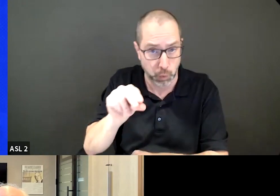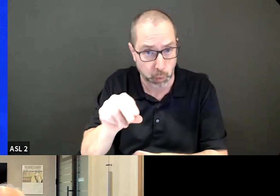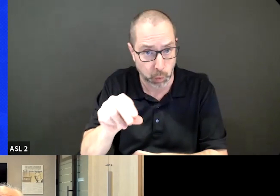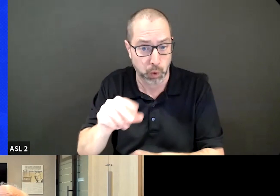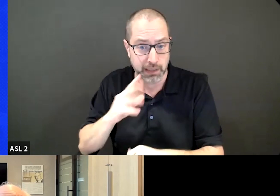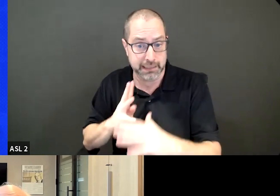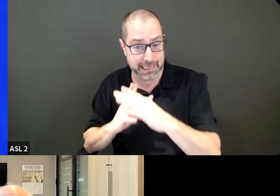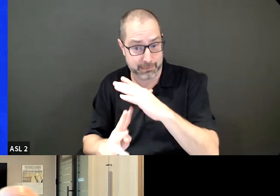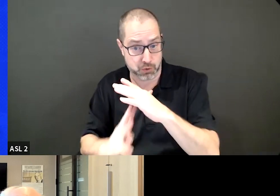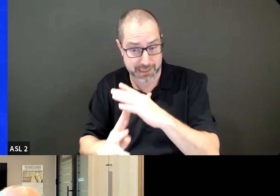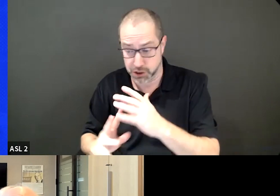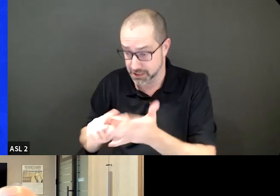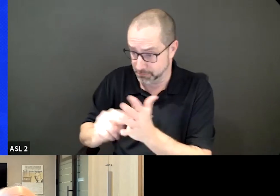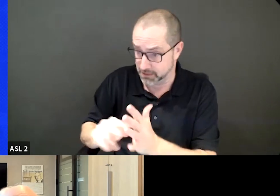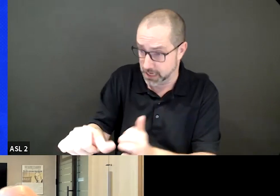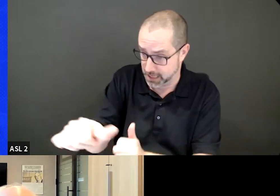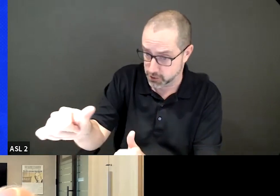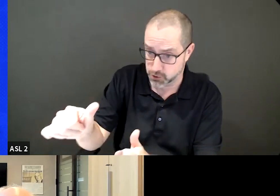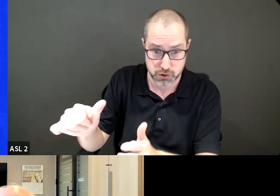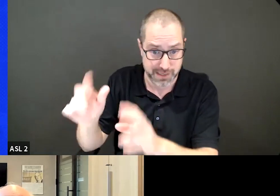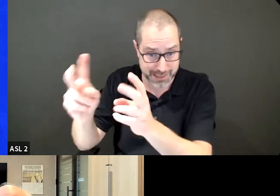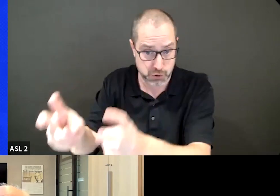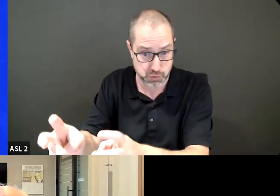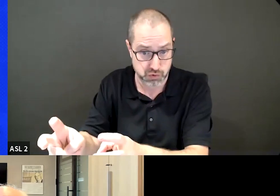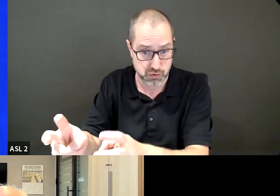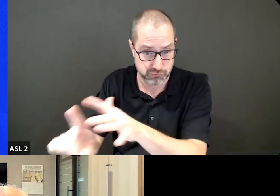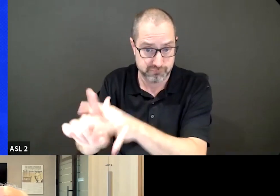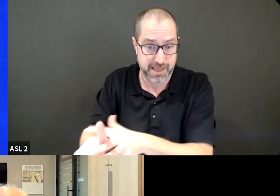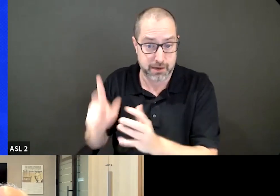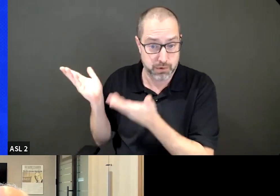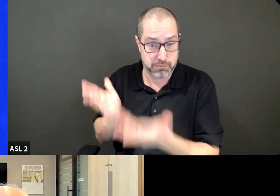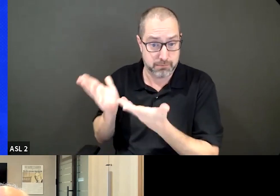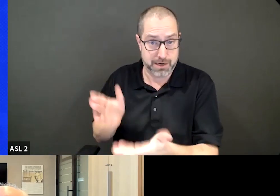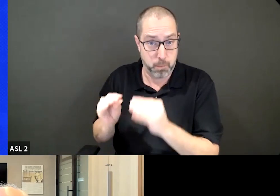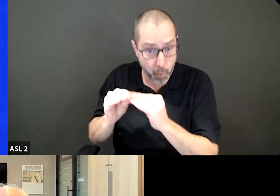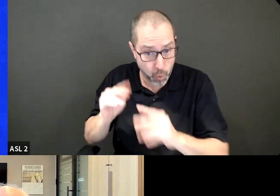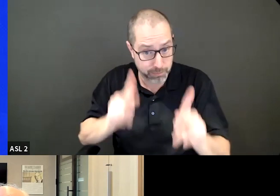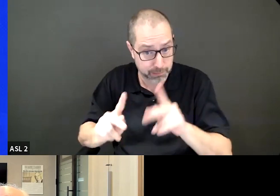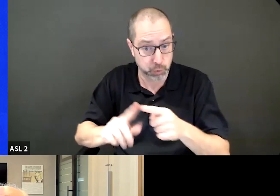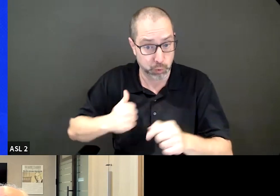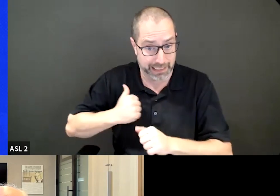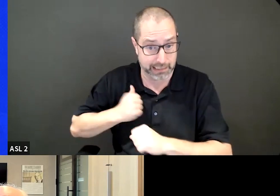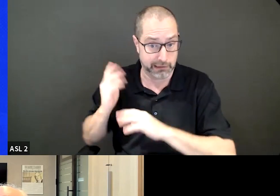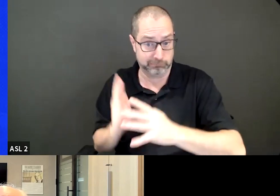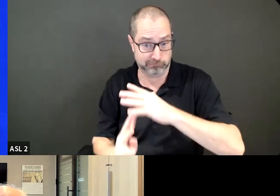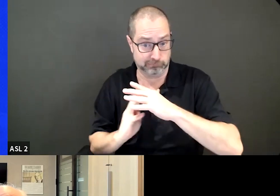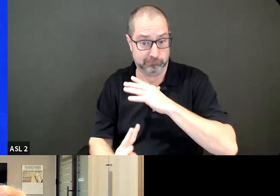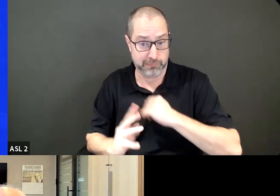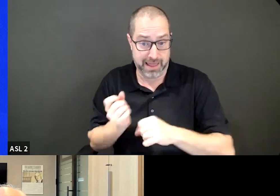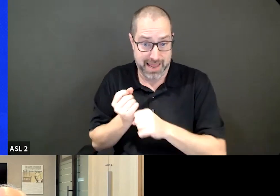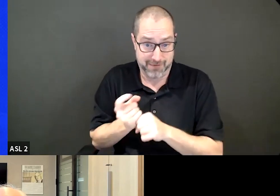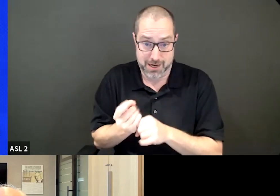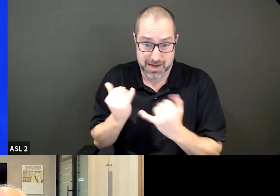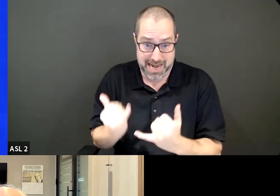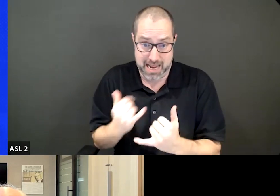that we've got to deal with, as we are actually bringing more people into Canada each year at the present time than we are having